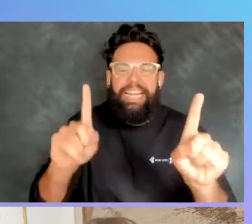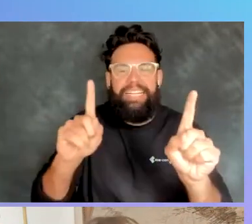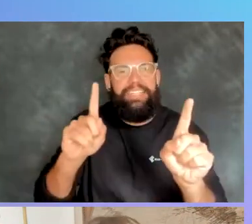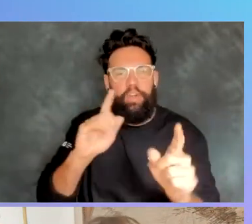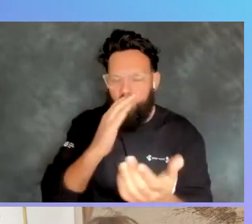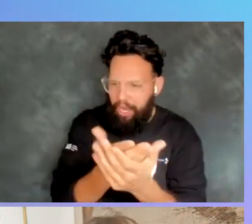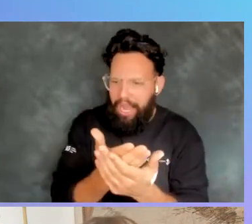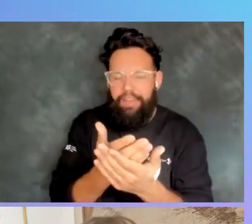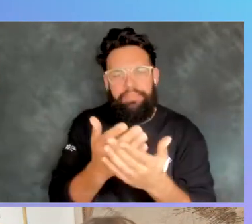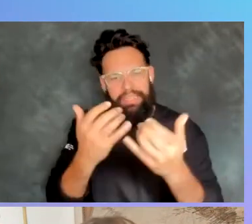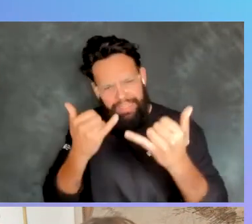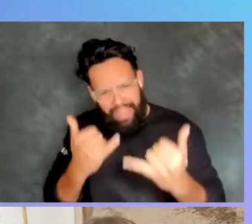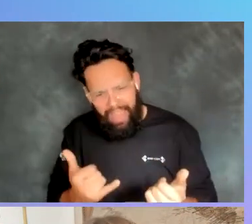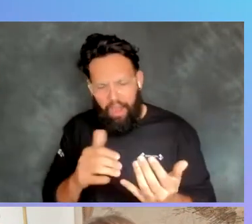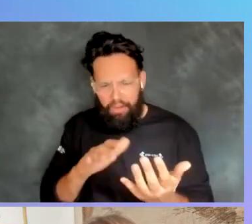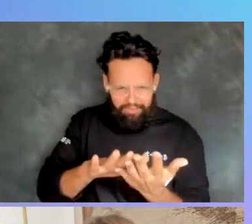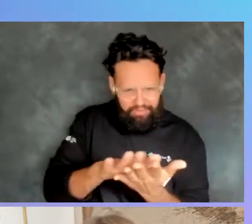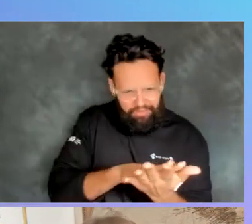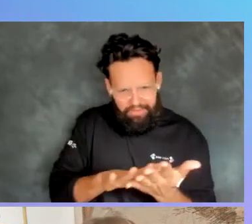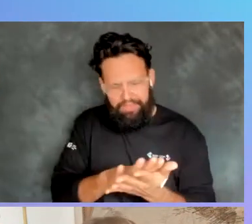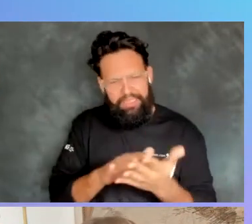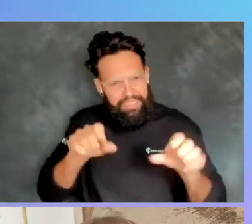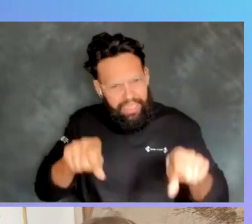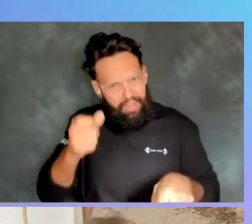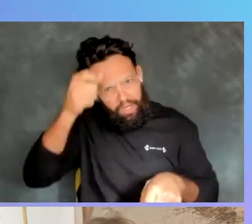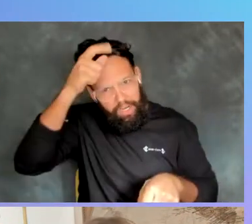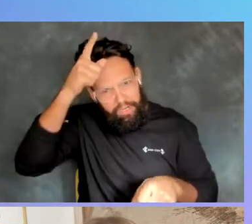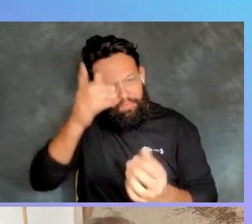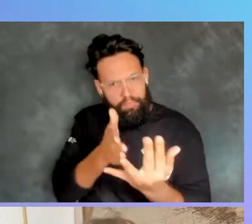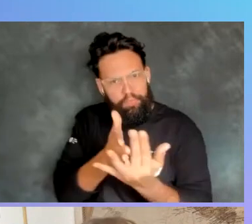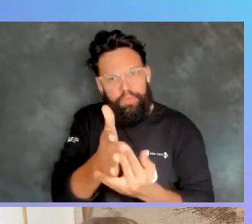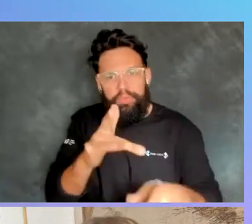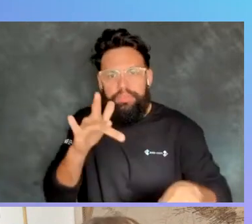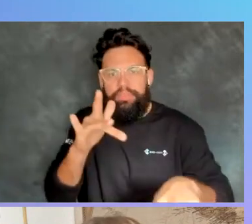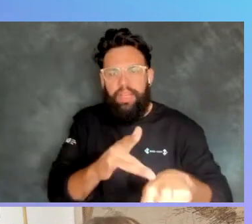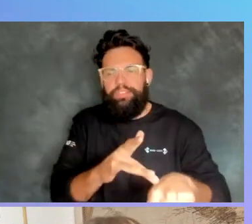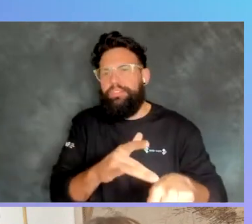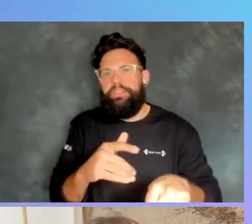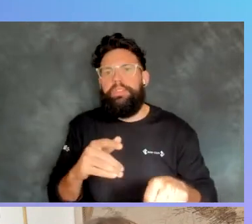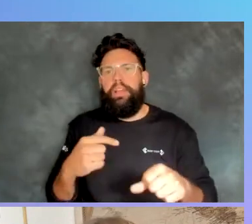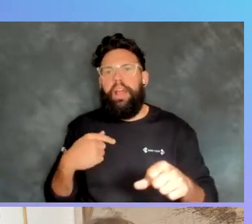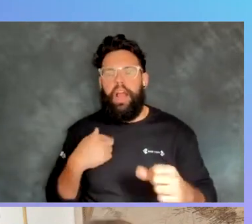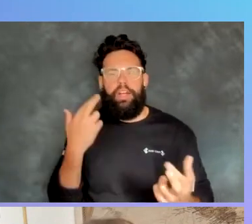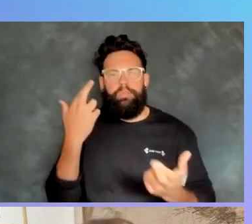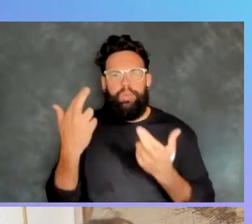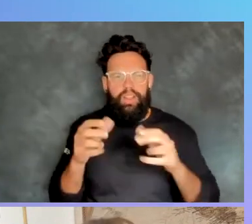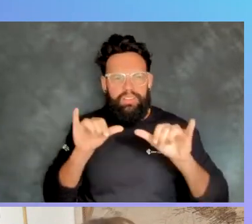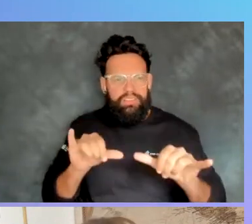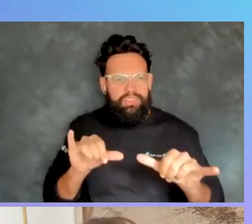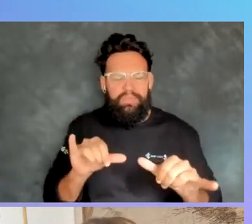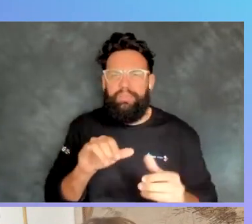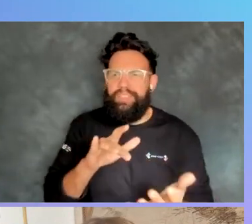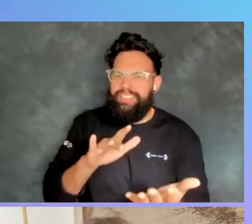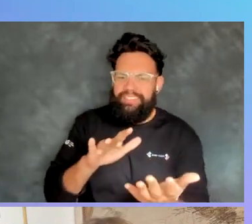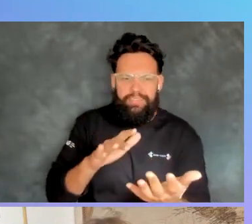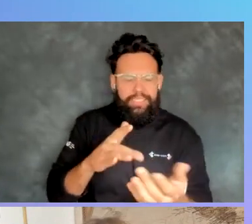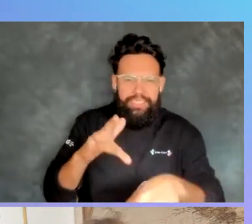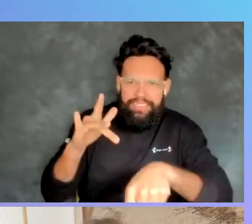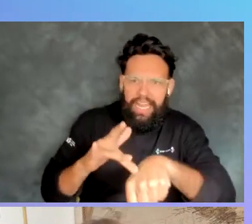thinking whoa, tactile design is a whole new and really critical design skill, especially for